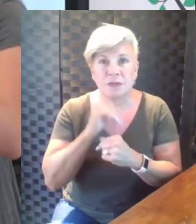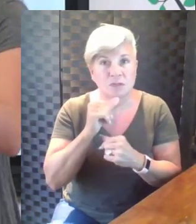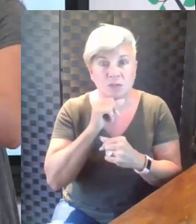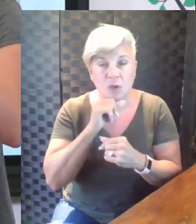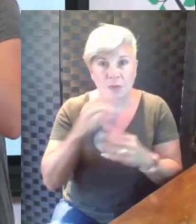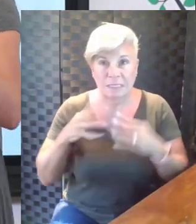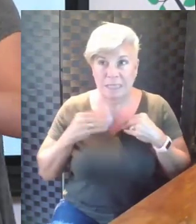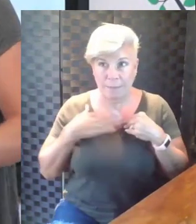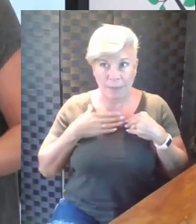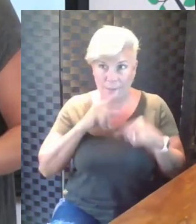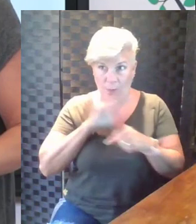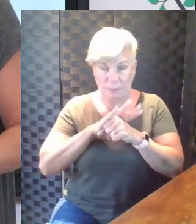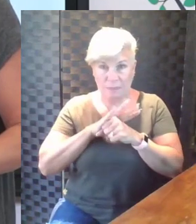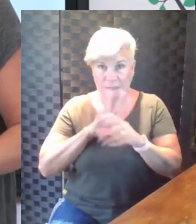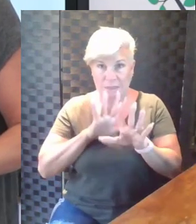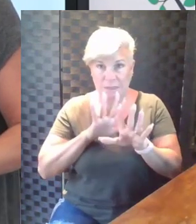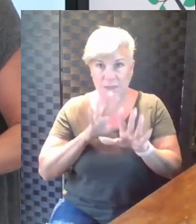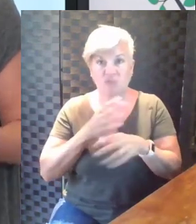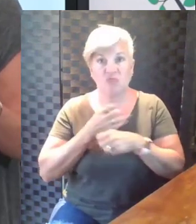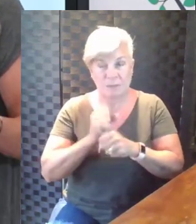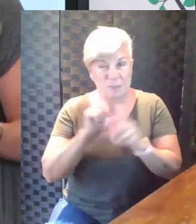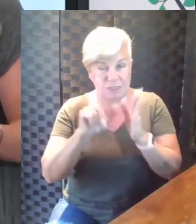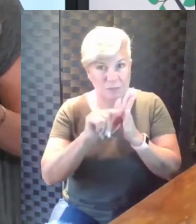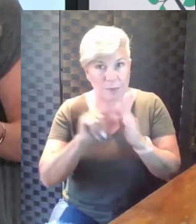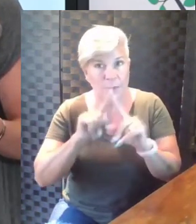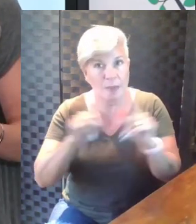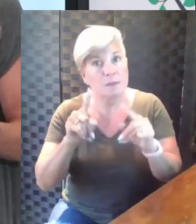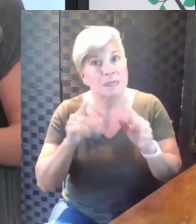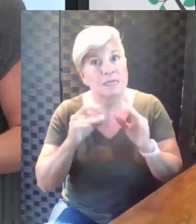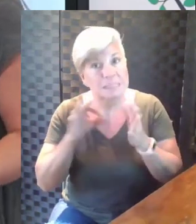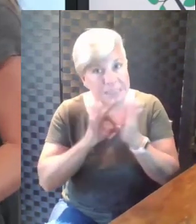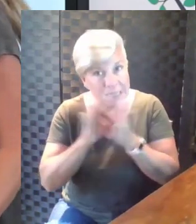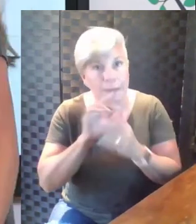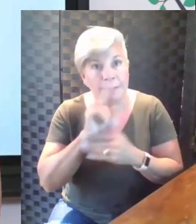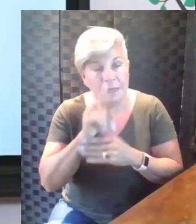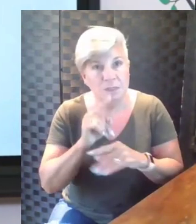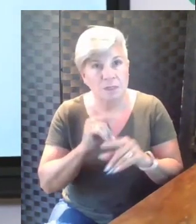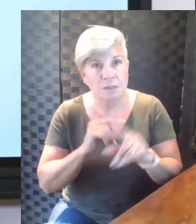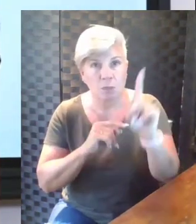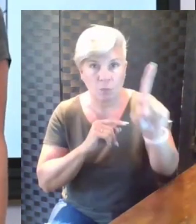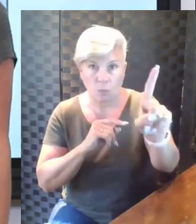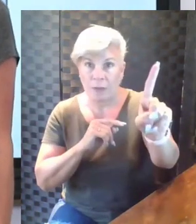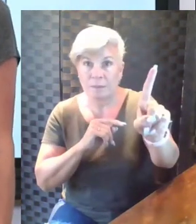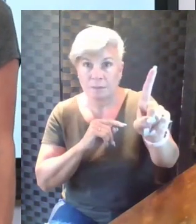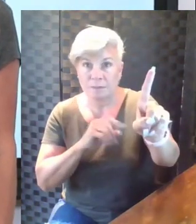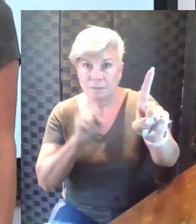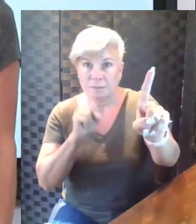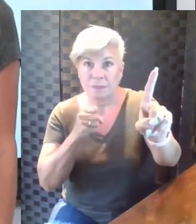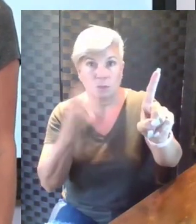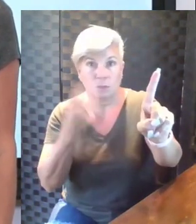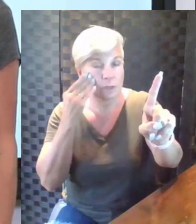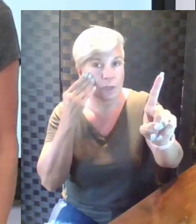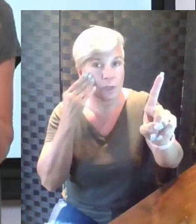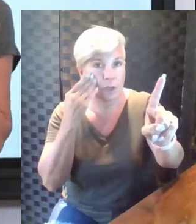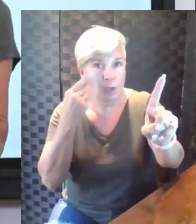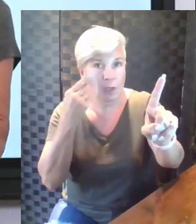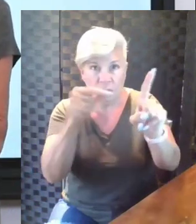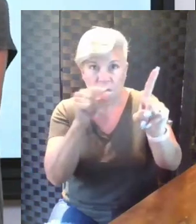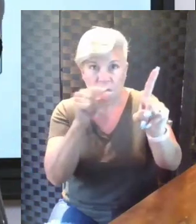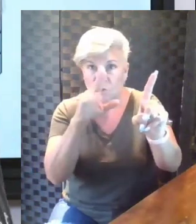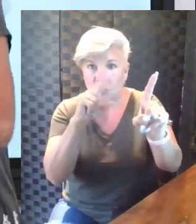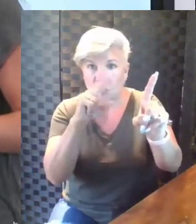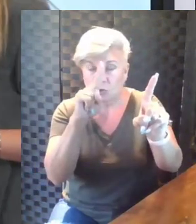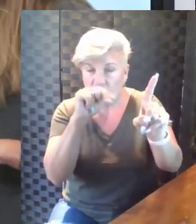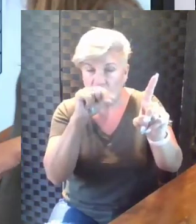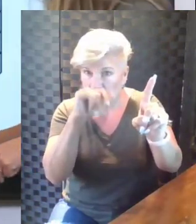it, okay? I'm going to ask you to trust me in a little bit on this, but let's go ahead and count it and make sure. We see 1 here, so we know that a unit or a cube means